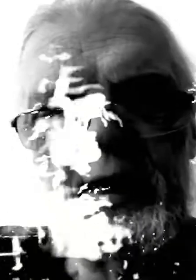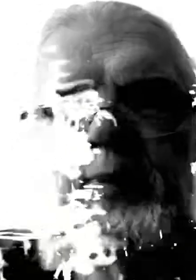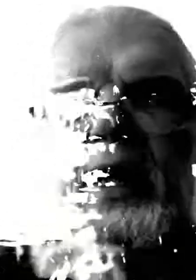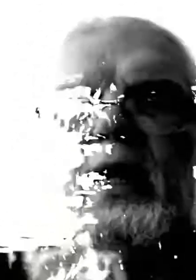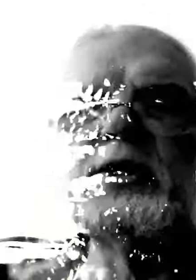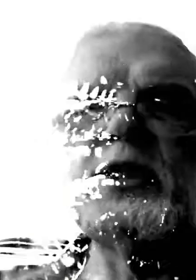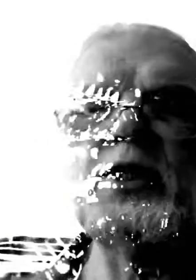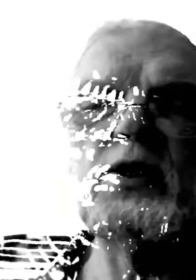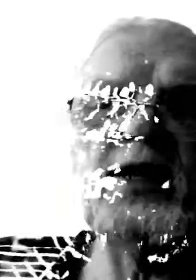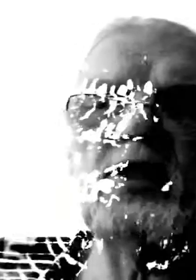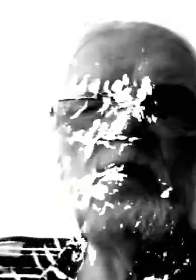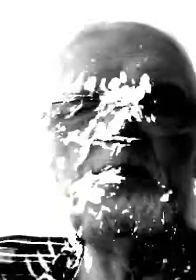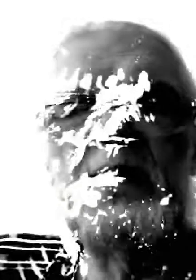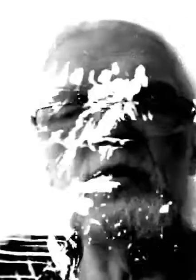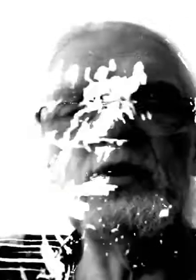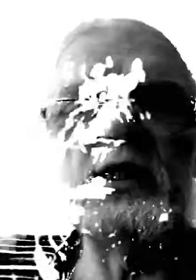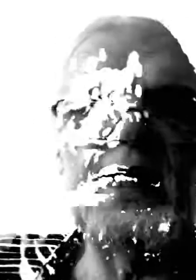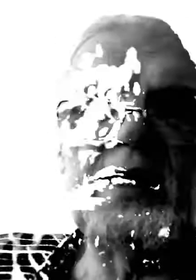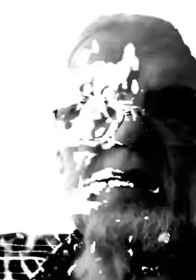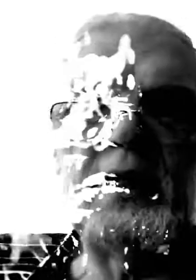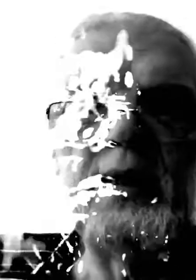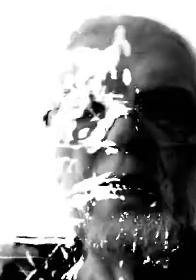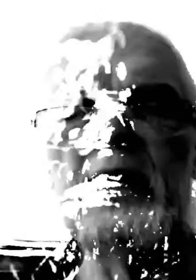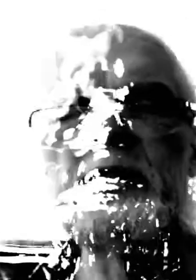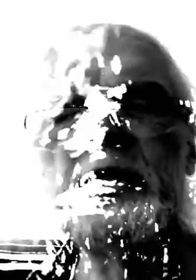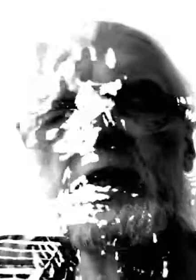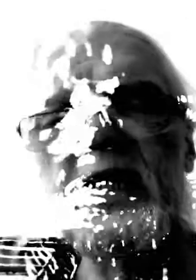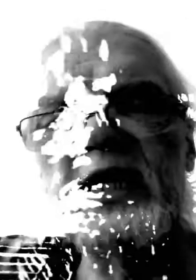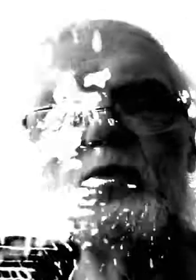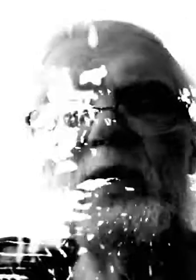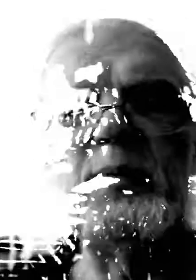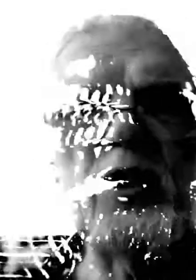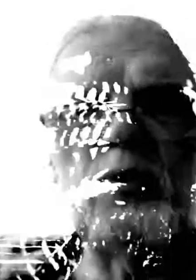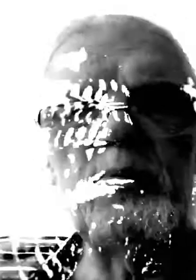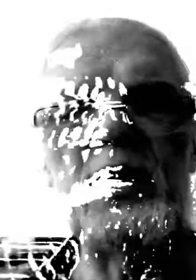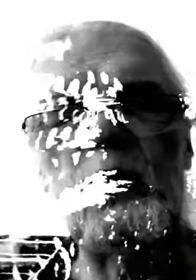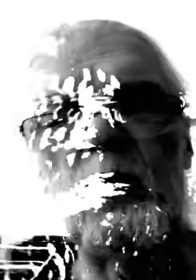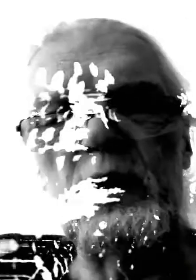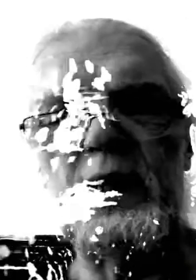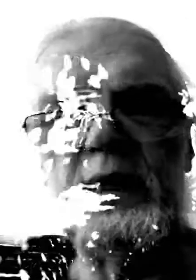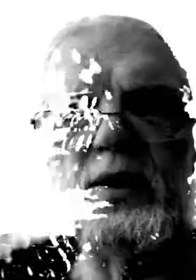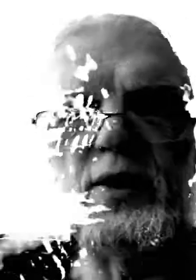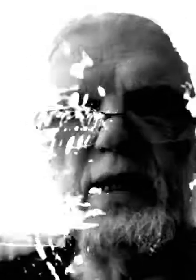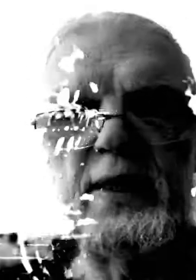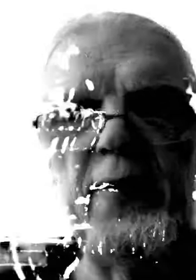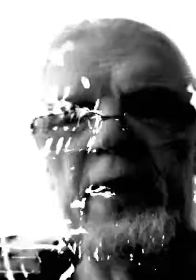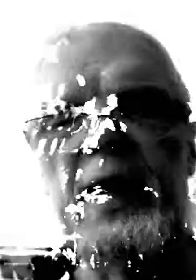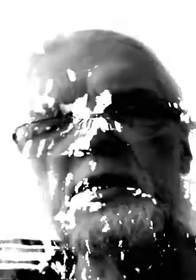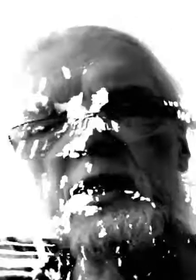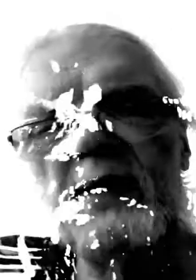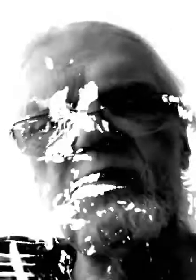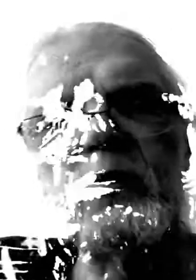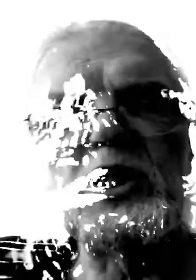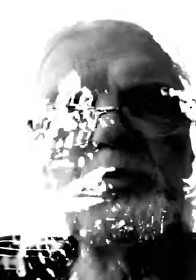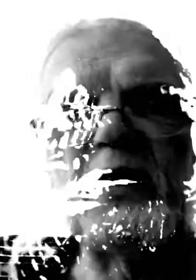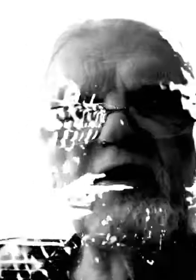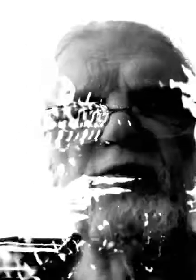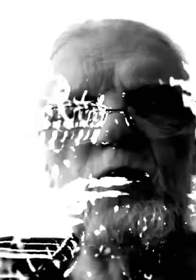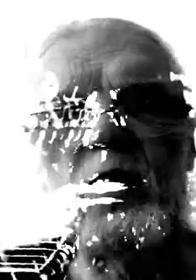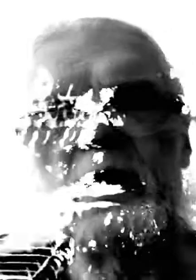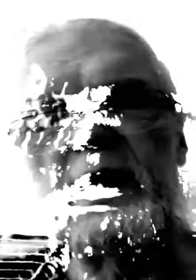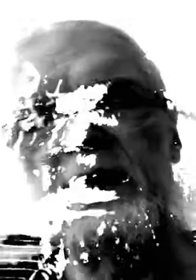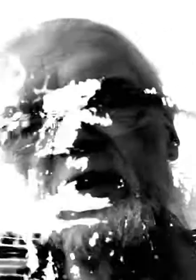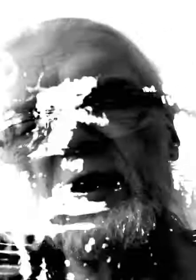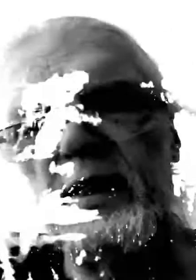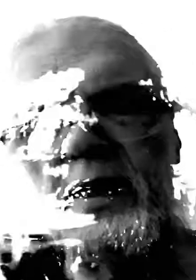together. Together we mingle together. Together we become like one another. Together we speak for